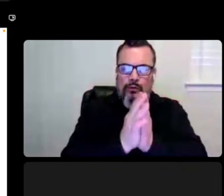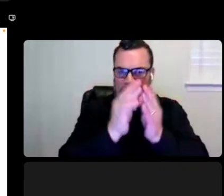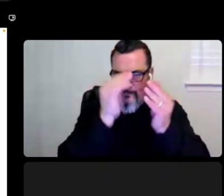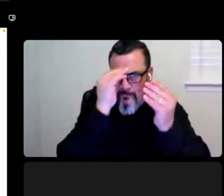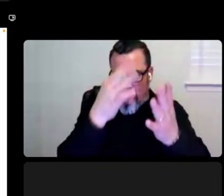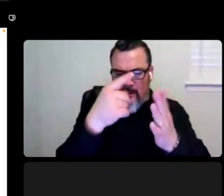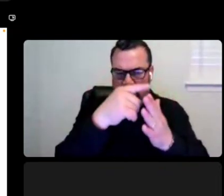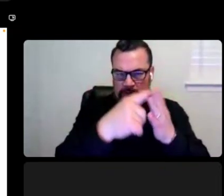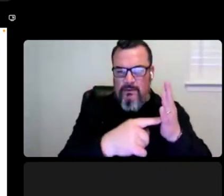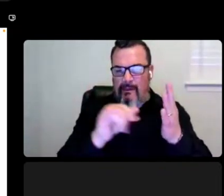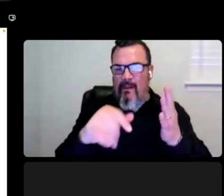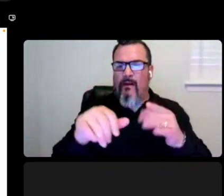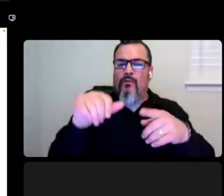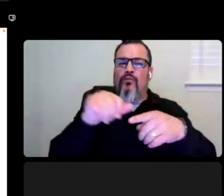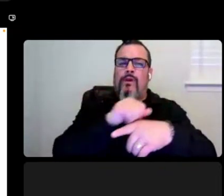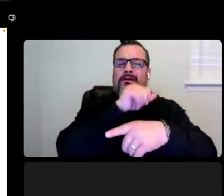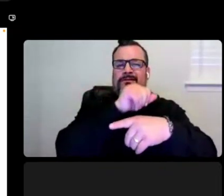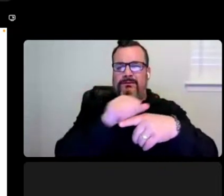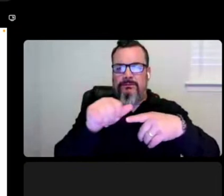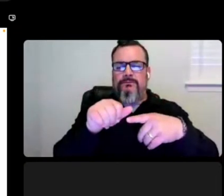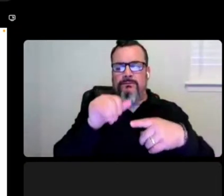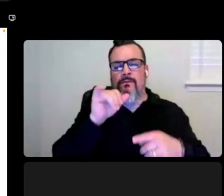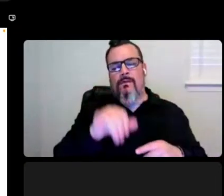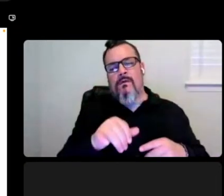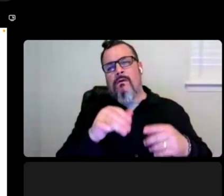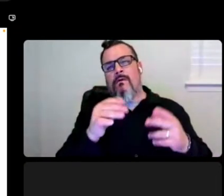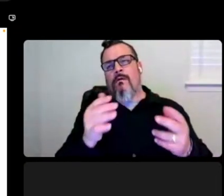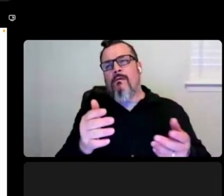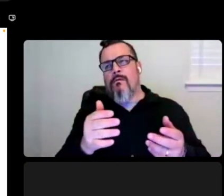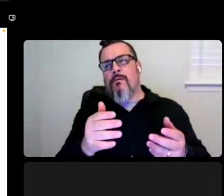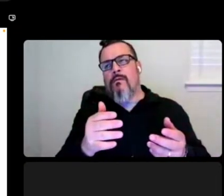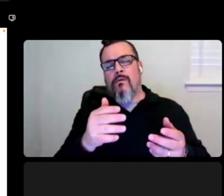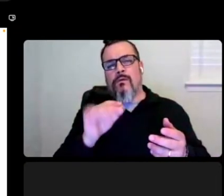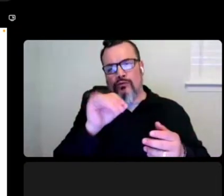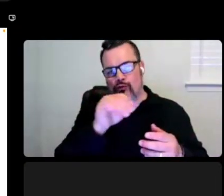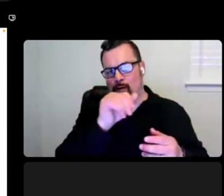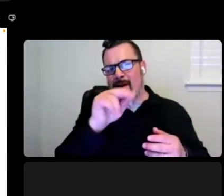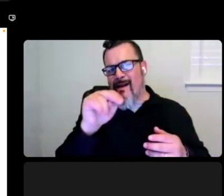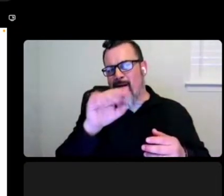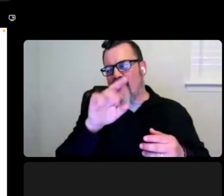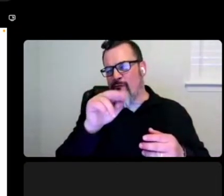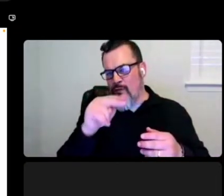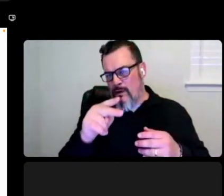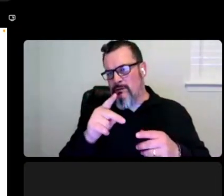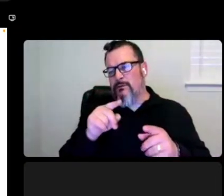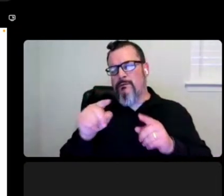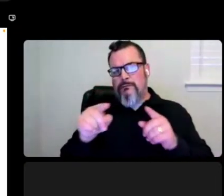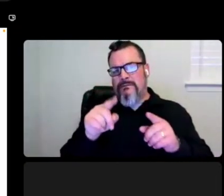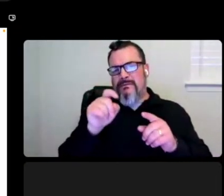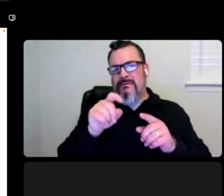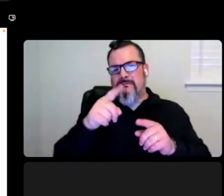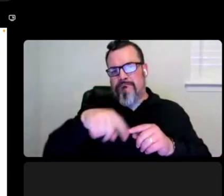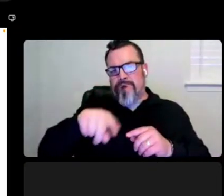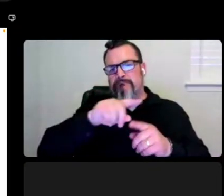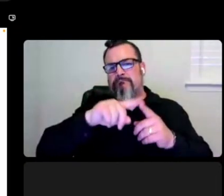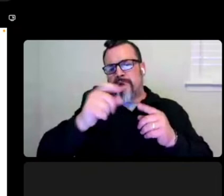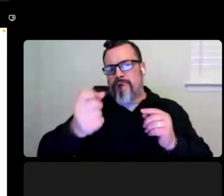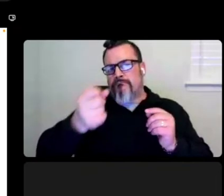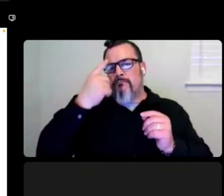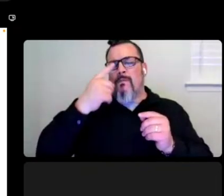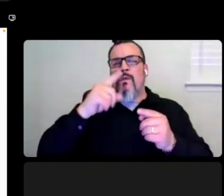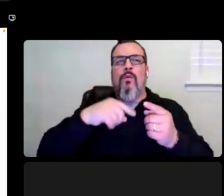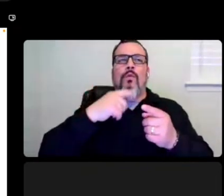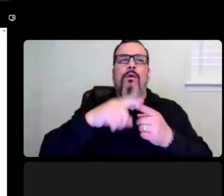These are the practices that that Joanne and Frank especially need you to understand when it comes